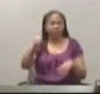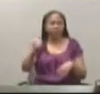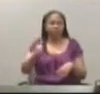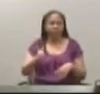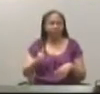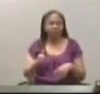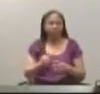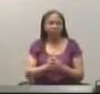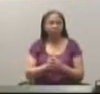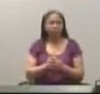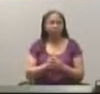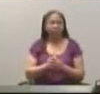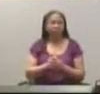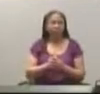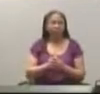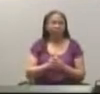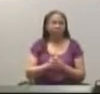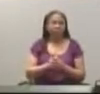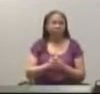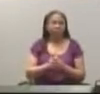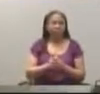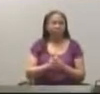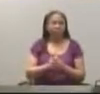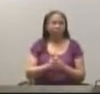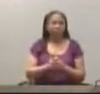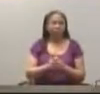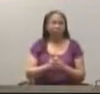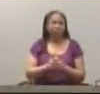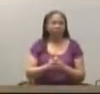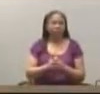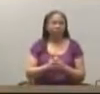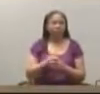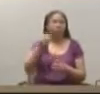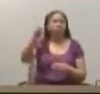another reading that says God grafted himself